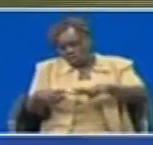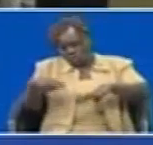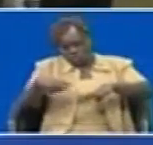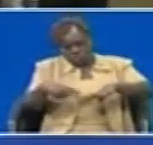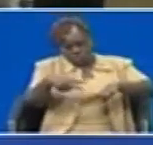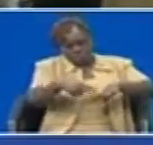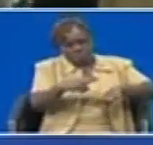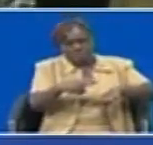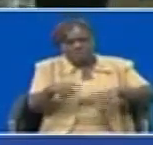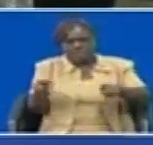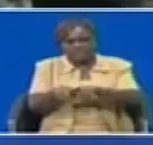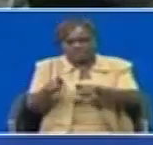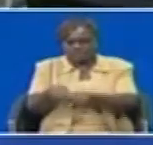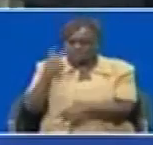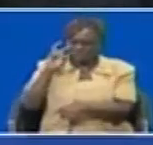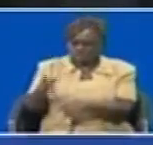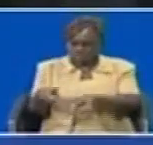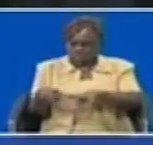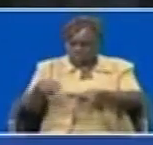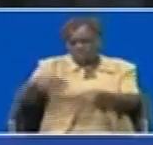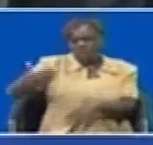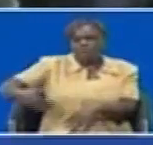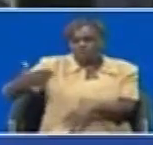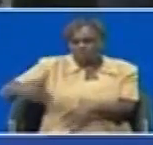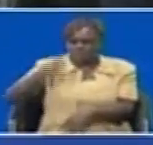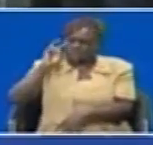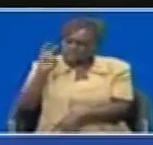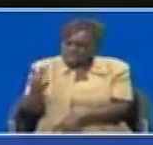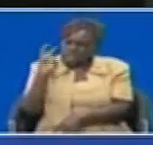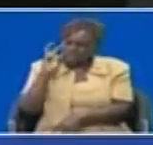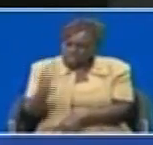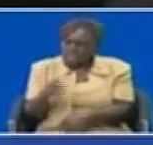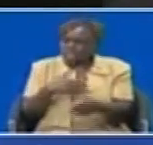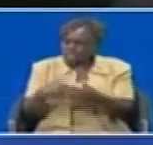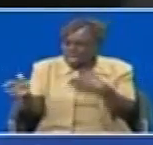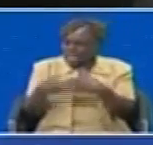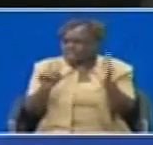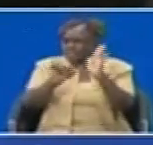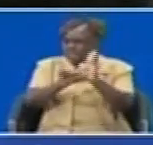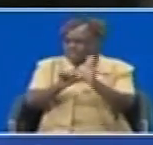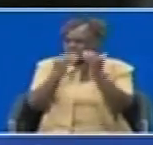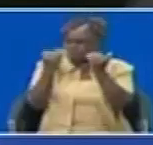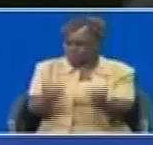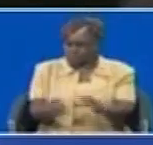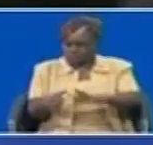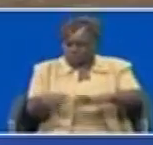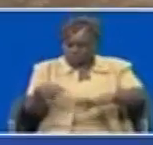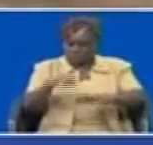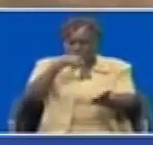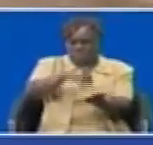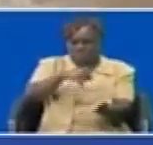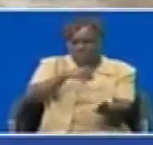trimming. Flocks should be checked for hoof growth on a regular basis. Signs that might indicate the need to trim hooves